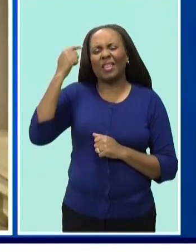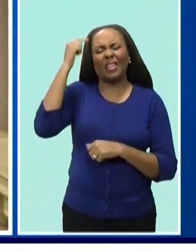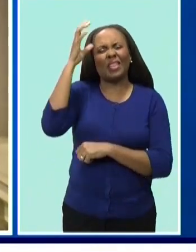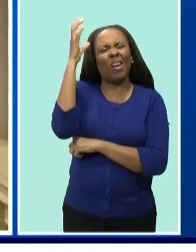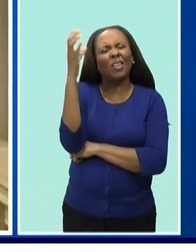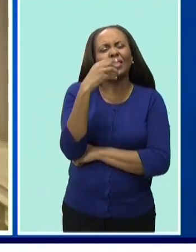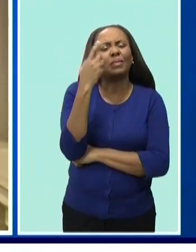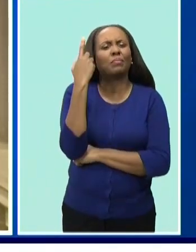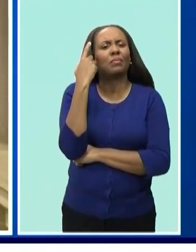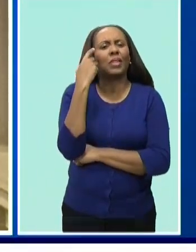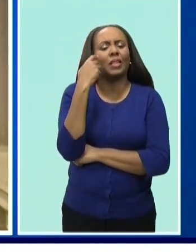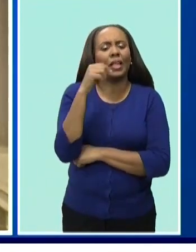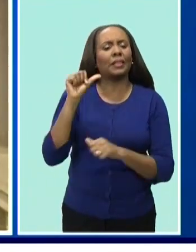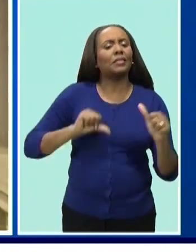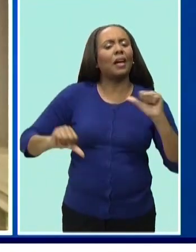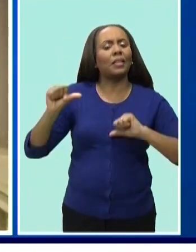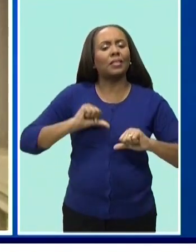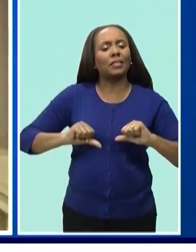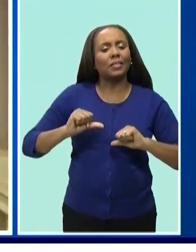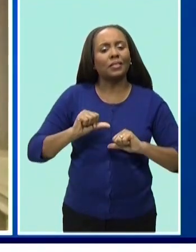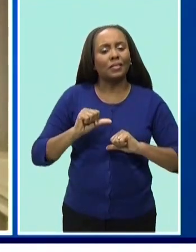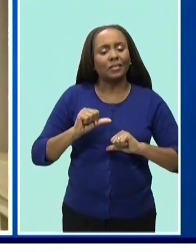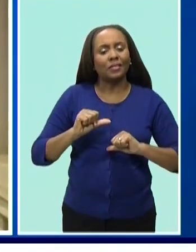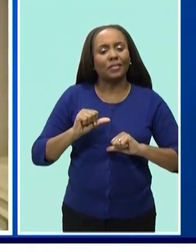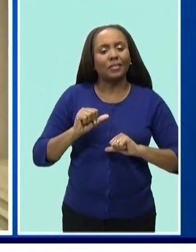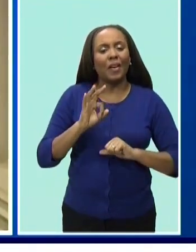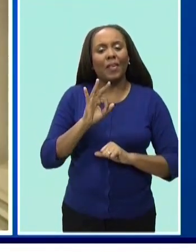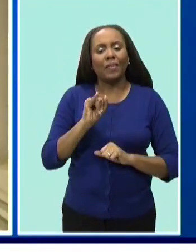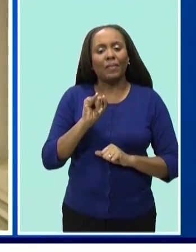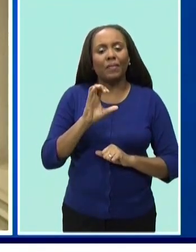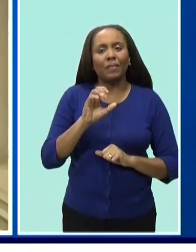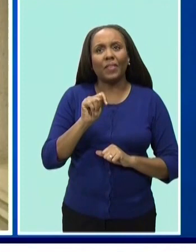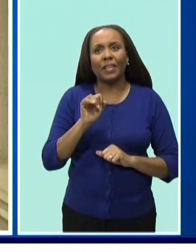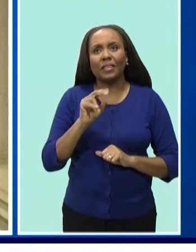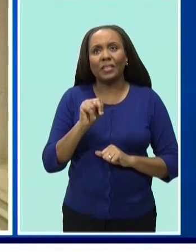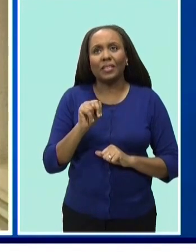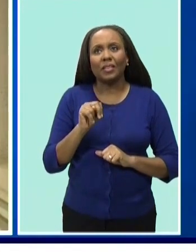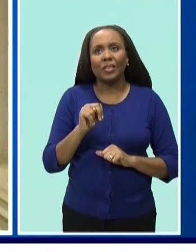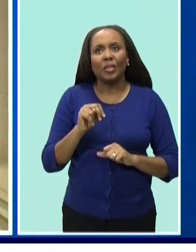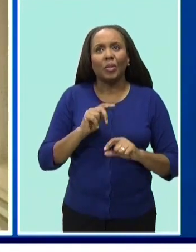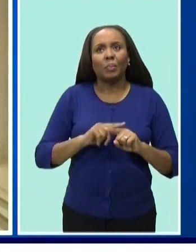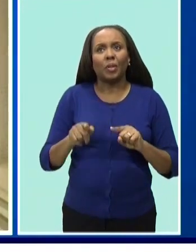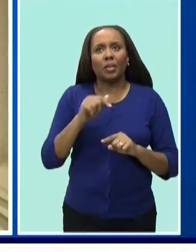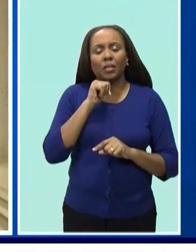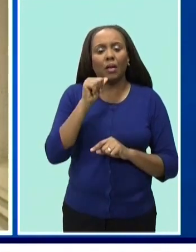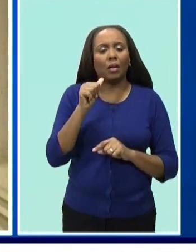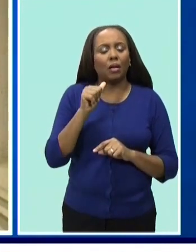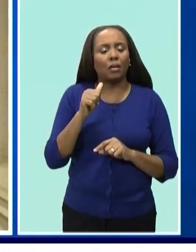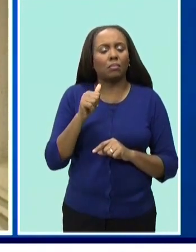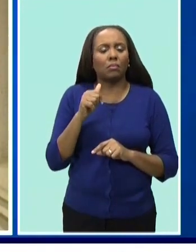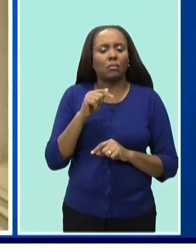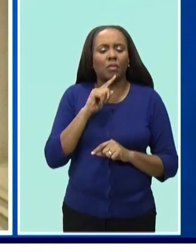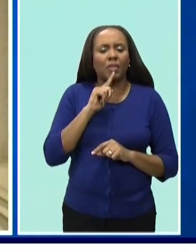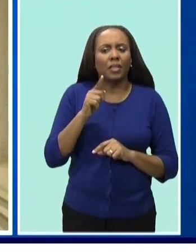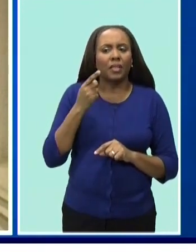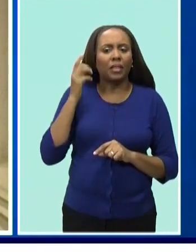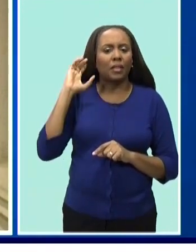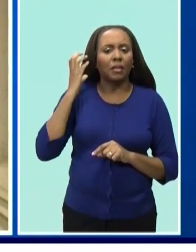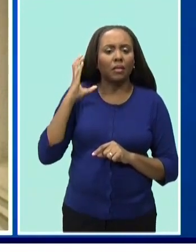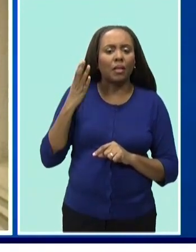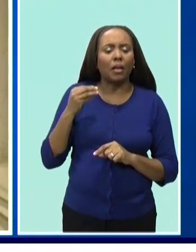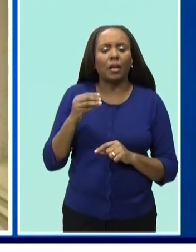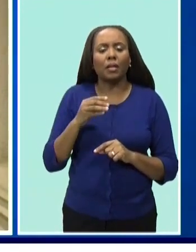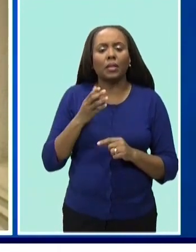sci-fi concept, was pretty okay, just not really impressed by the audio and the